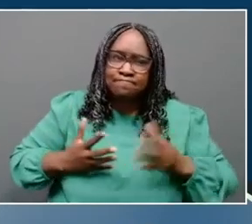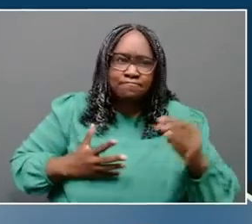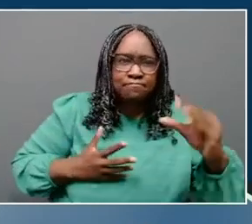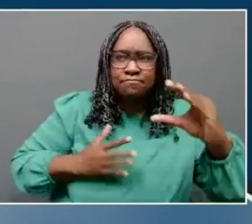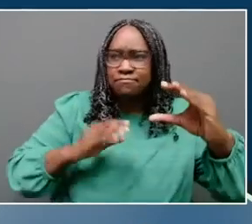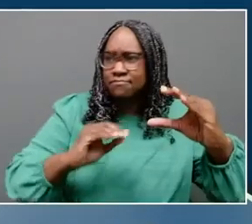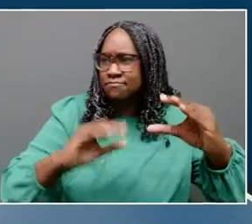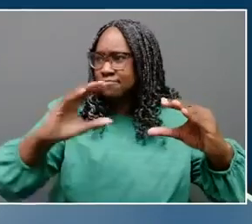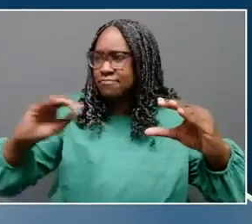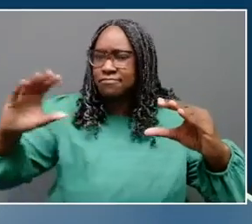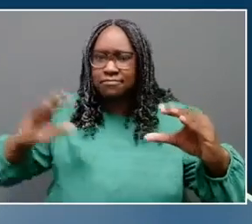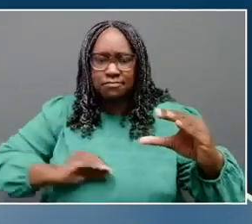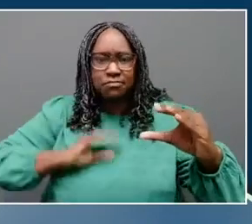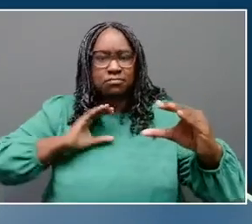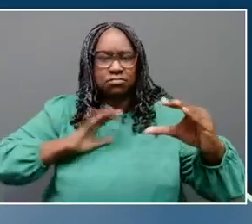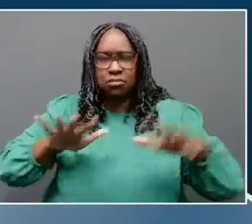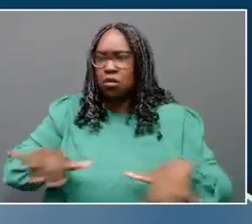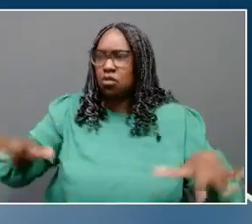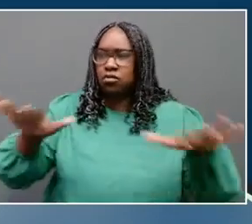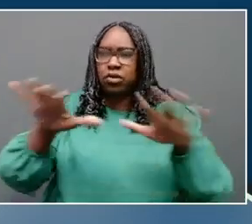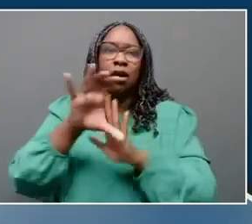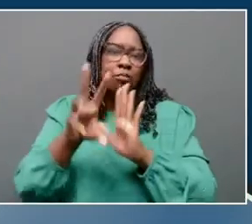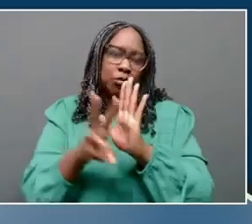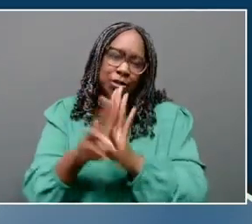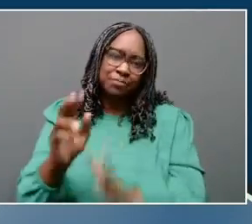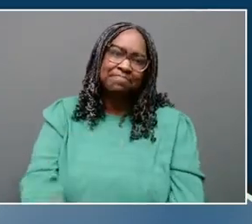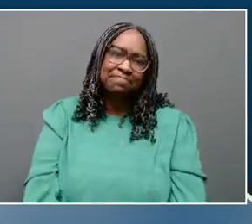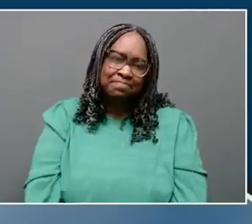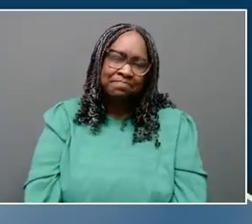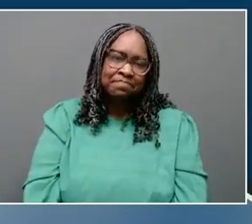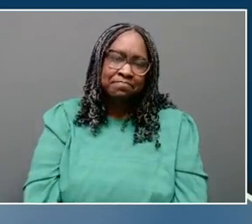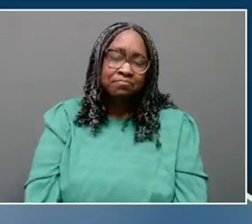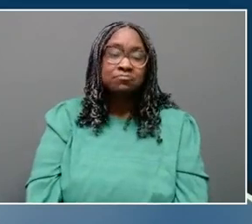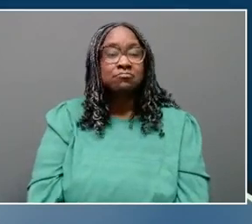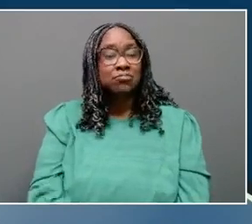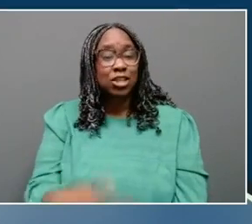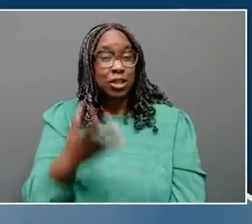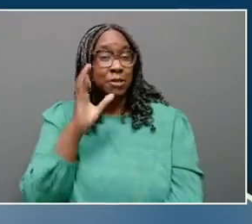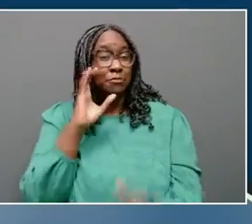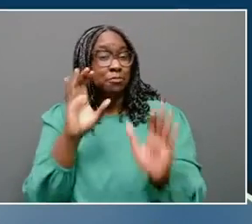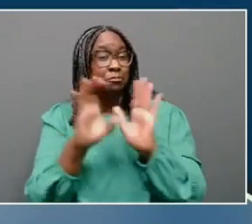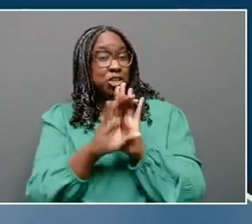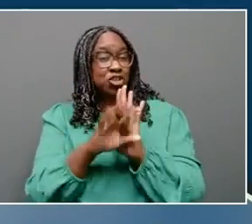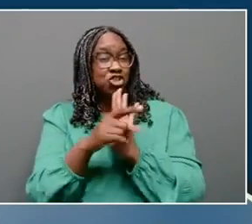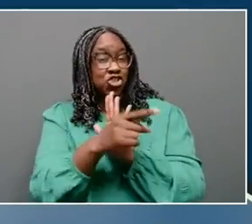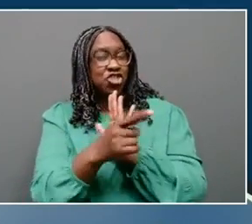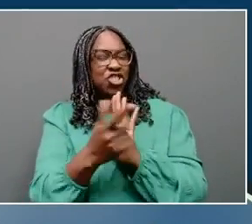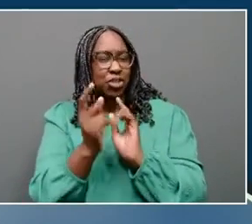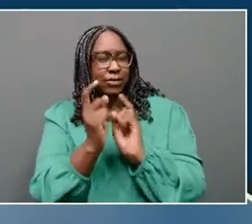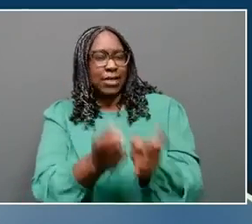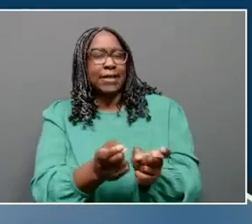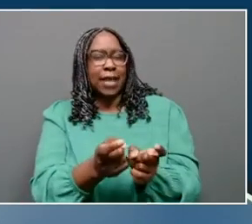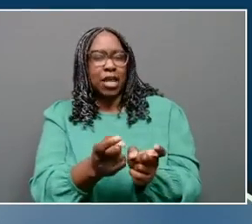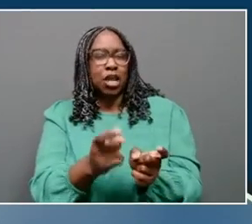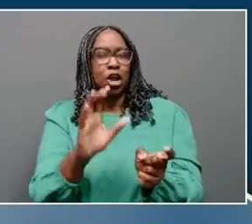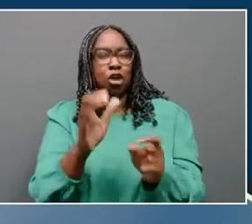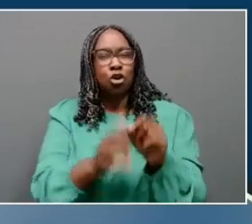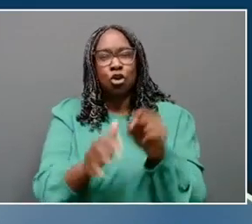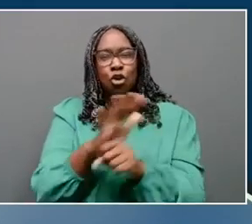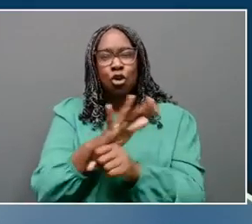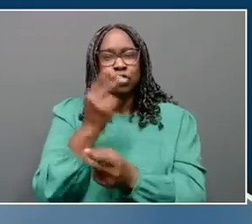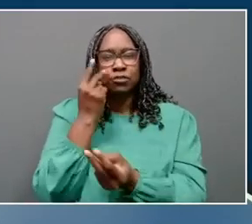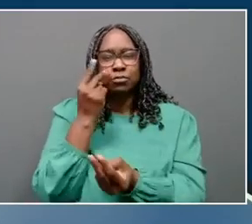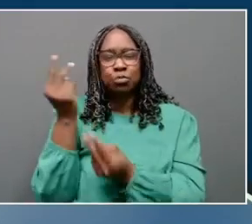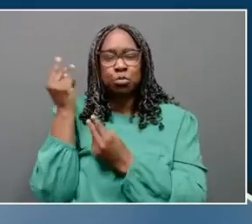think all over the Commonwealth of Kentucky. This is her at the dedication to the COVID Memorial that we started with, that practice that